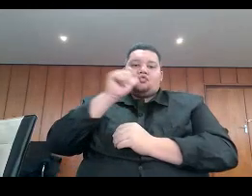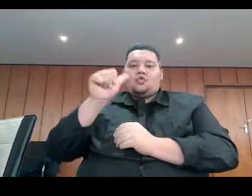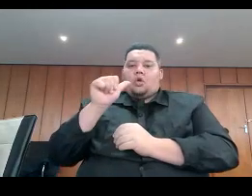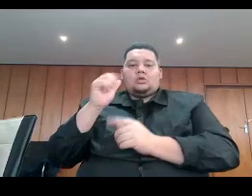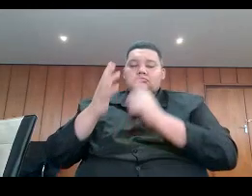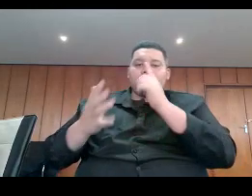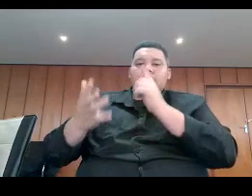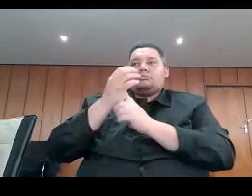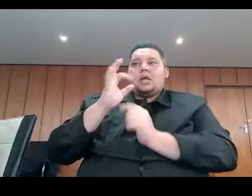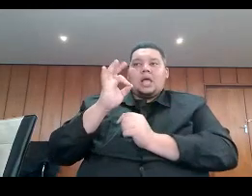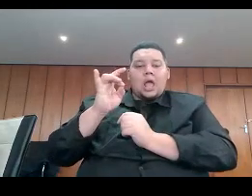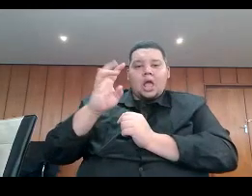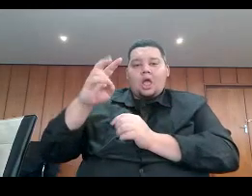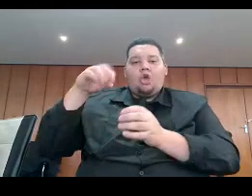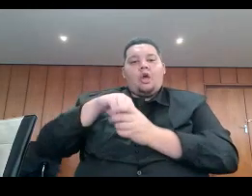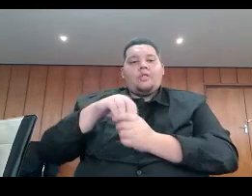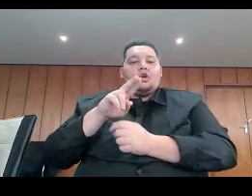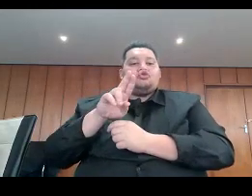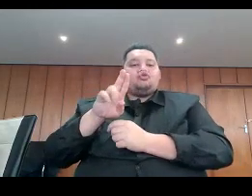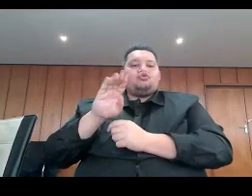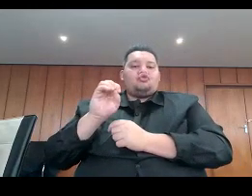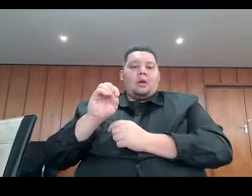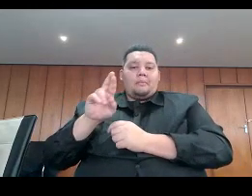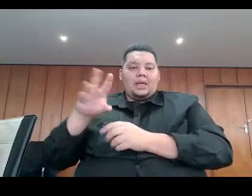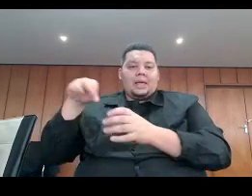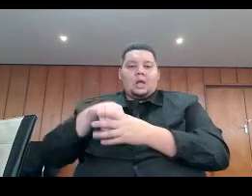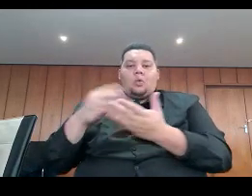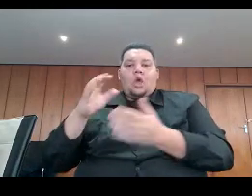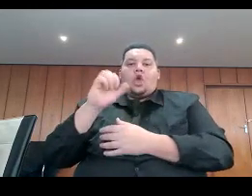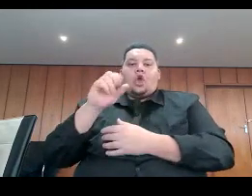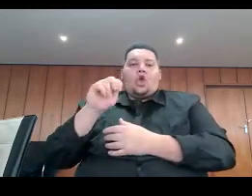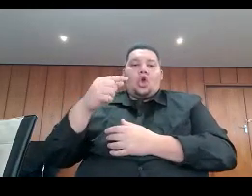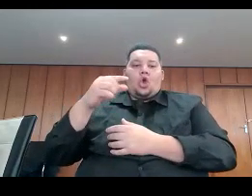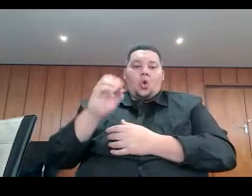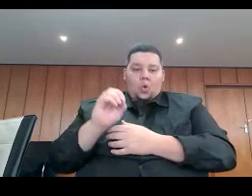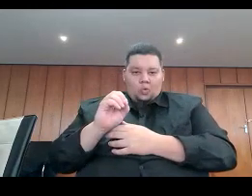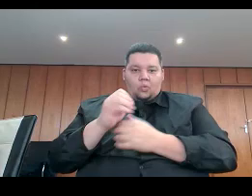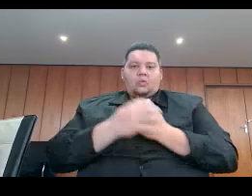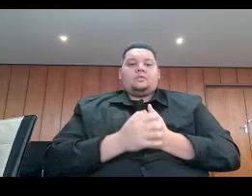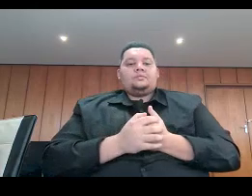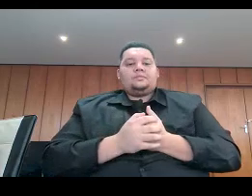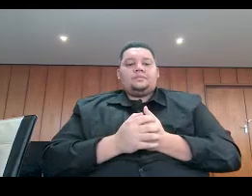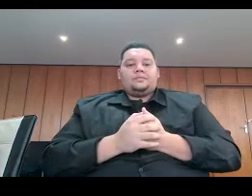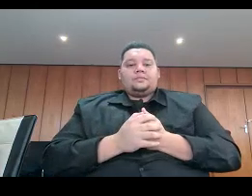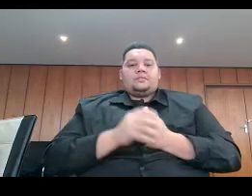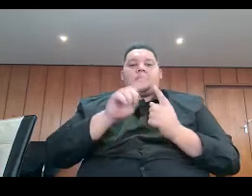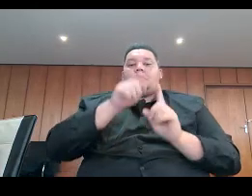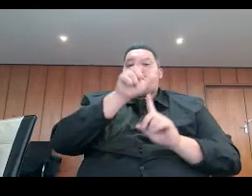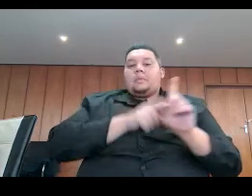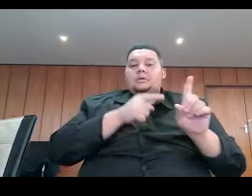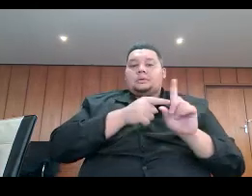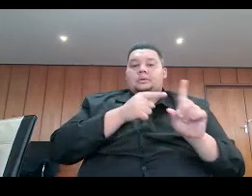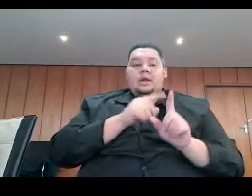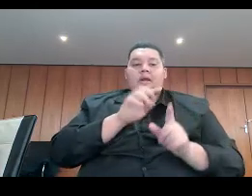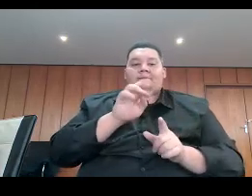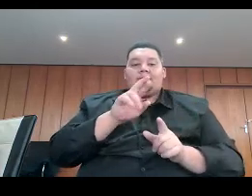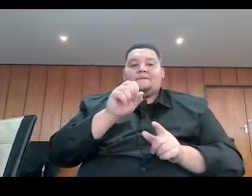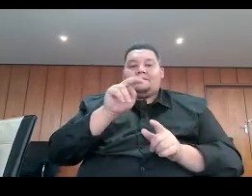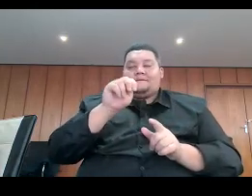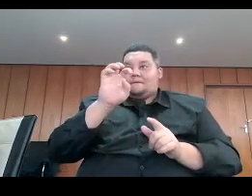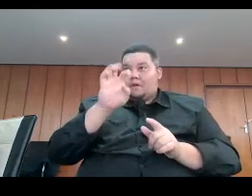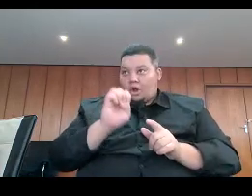daily quota on rubber plantations in the Congo. Frantz Fanon reminded us that Black people were